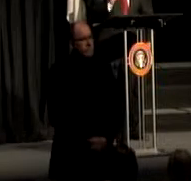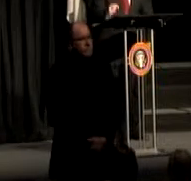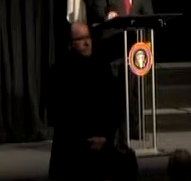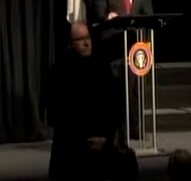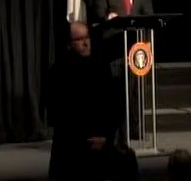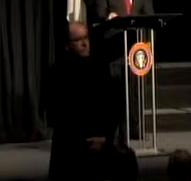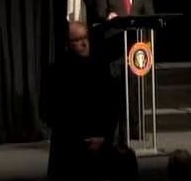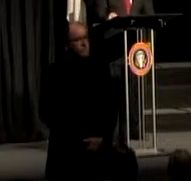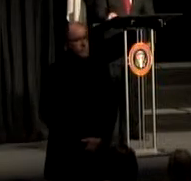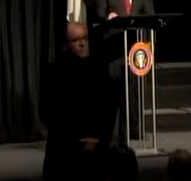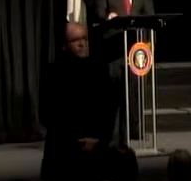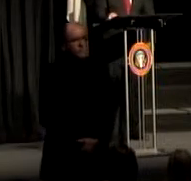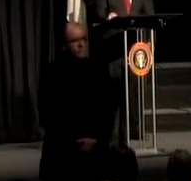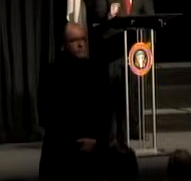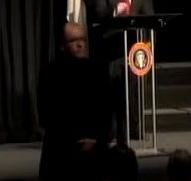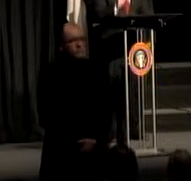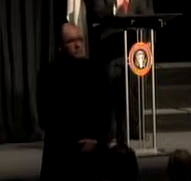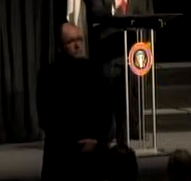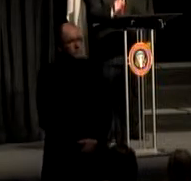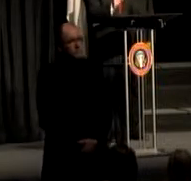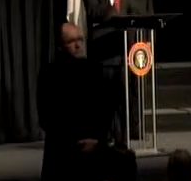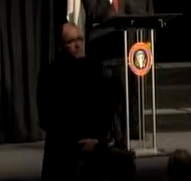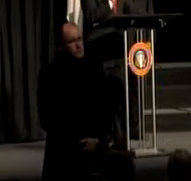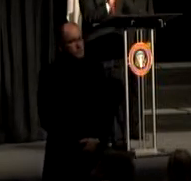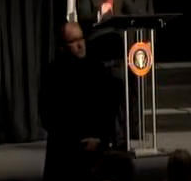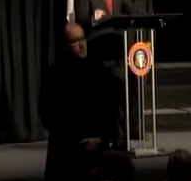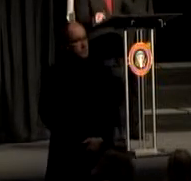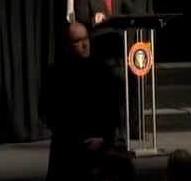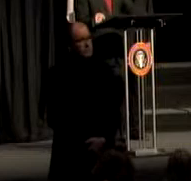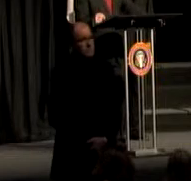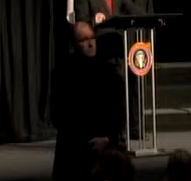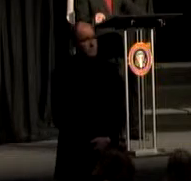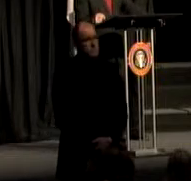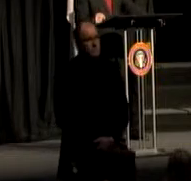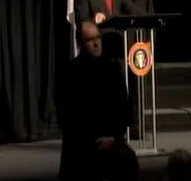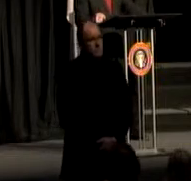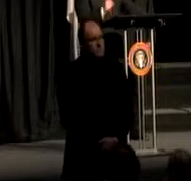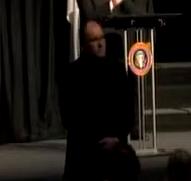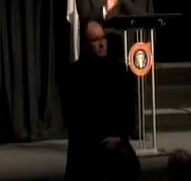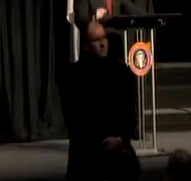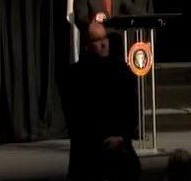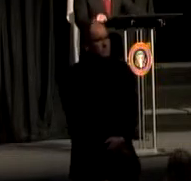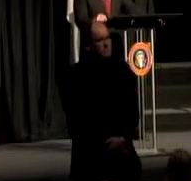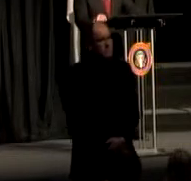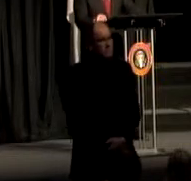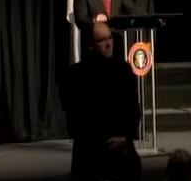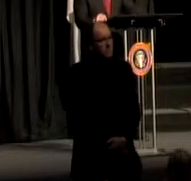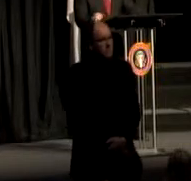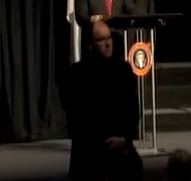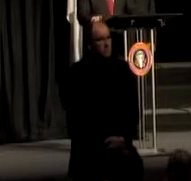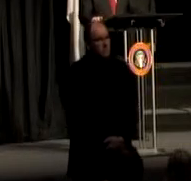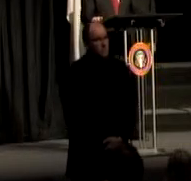needs within our life, and God transforms our deepest need, your deepest need,